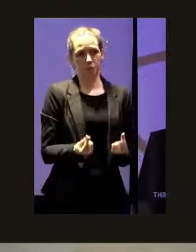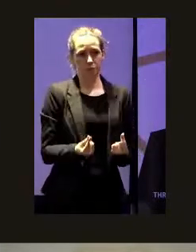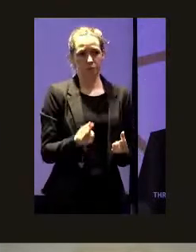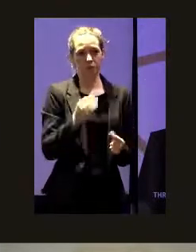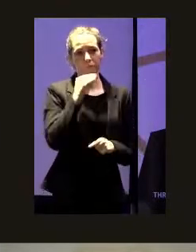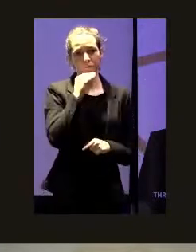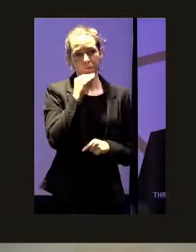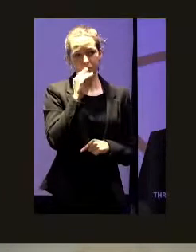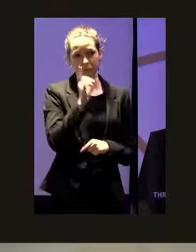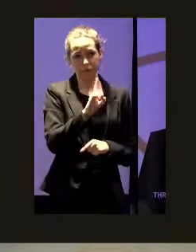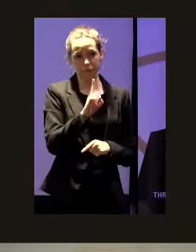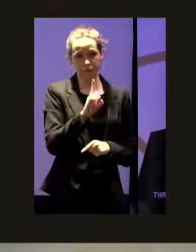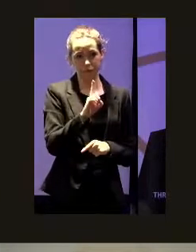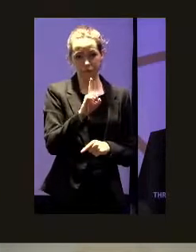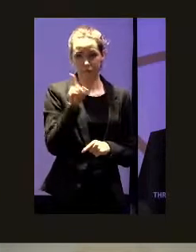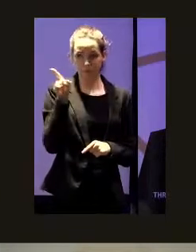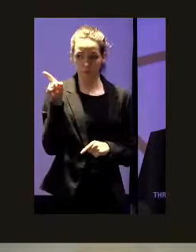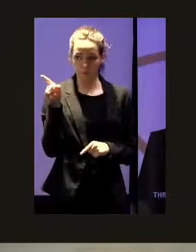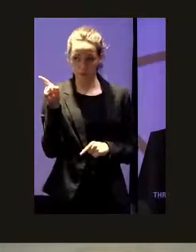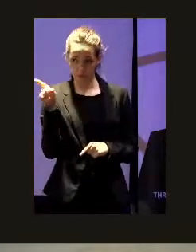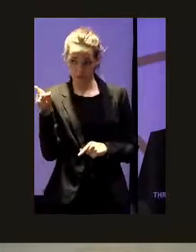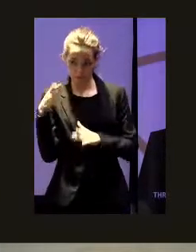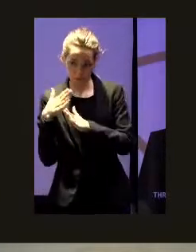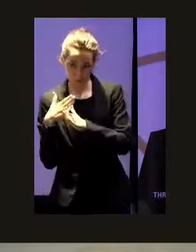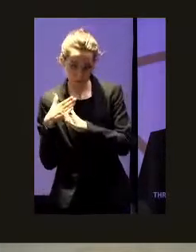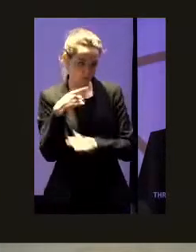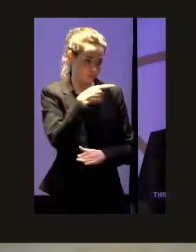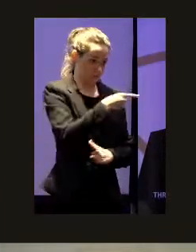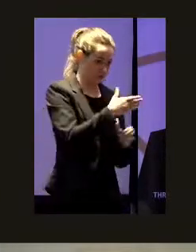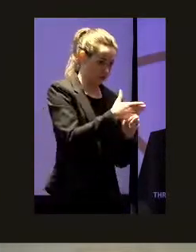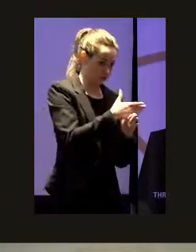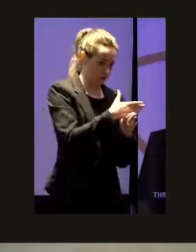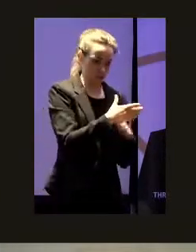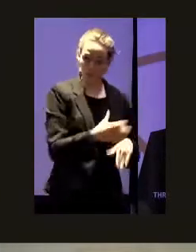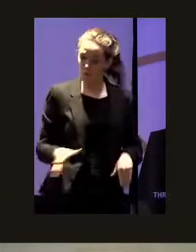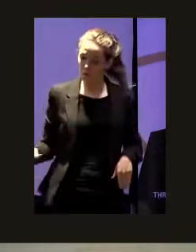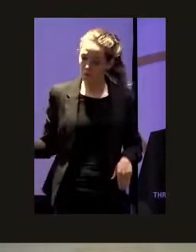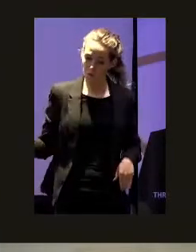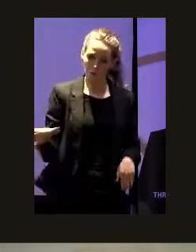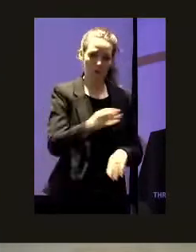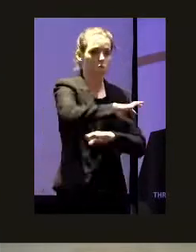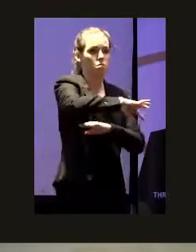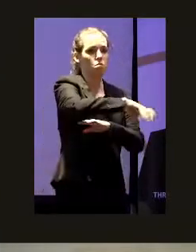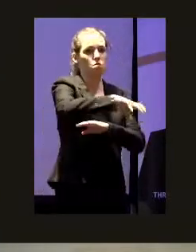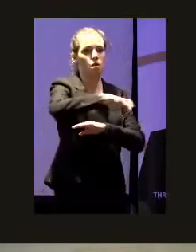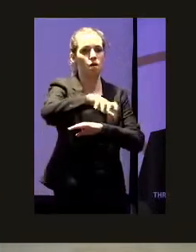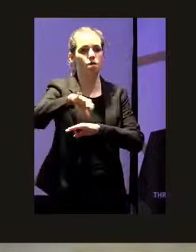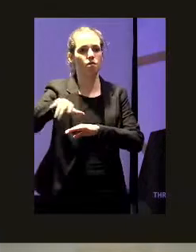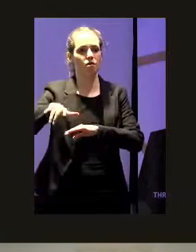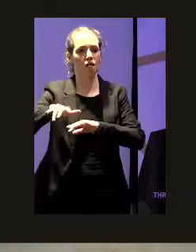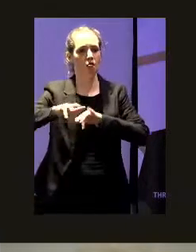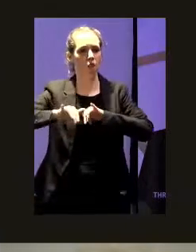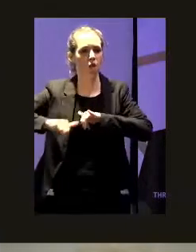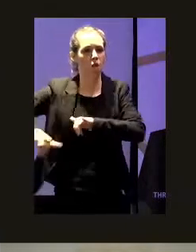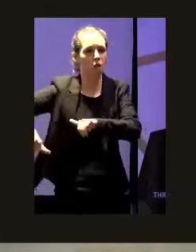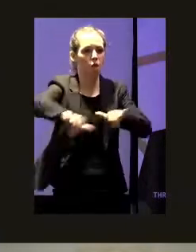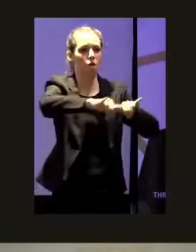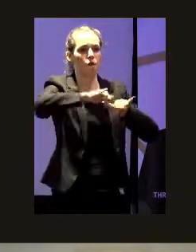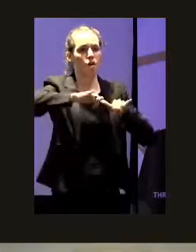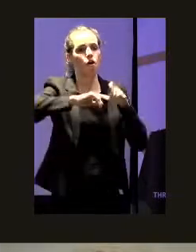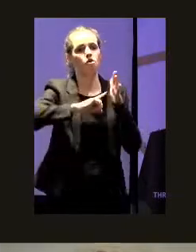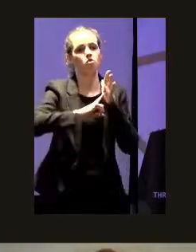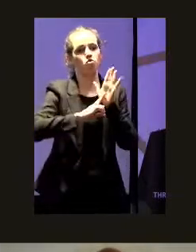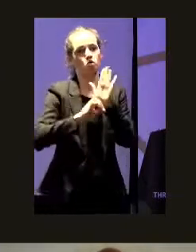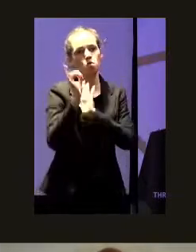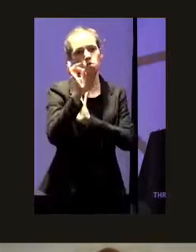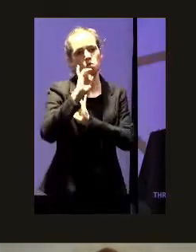then synchronize operations of all provinces to reflect that we are one council. But I